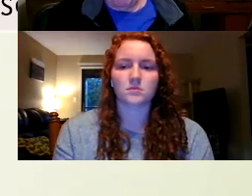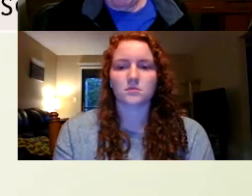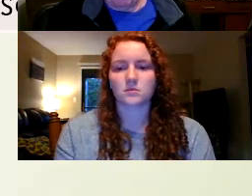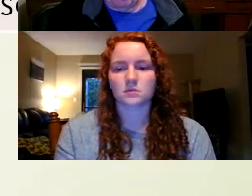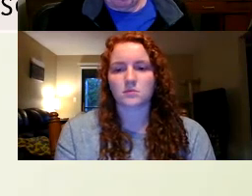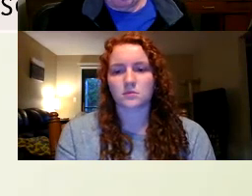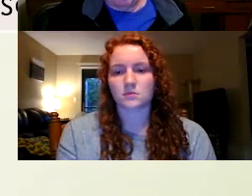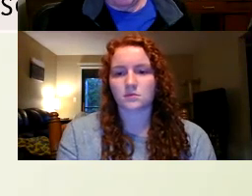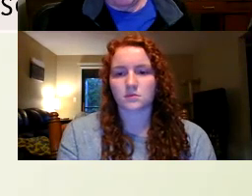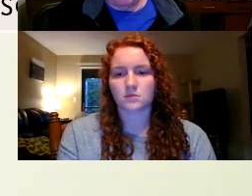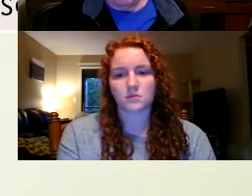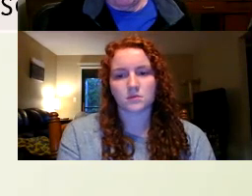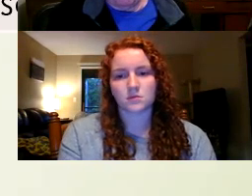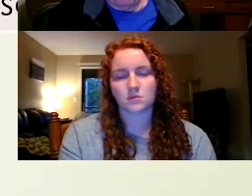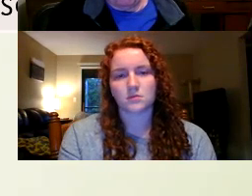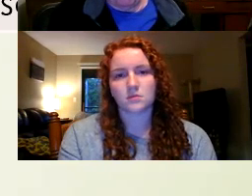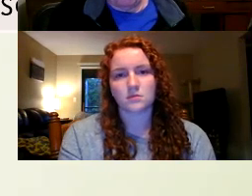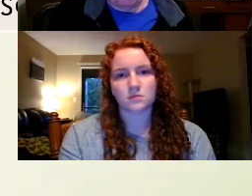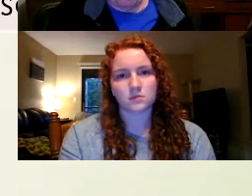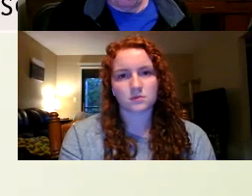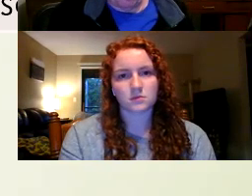anise. anise, but